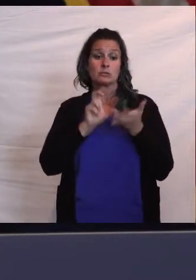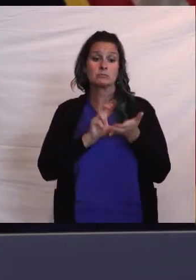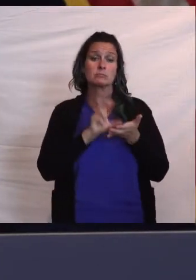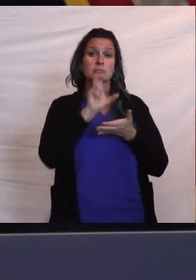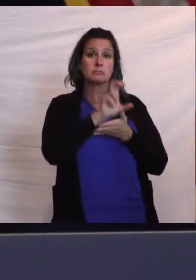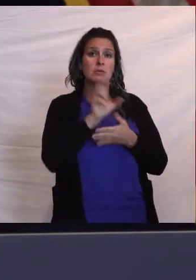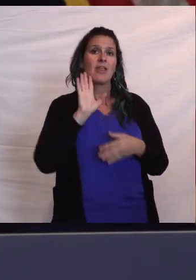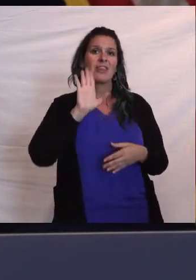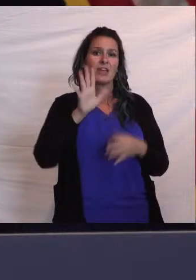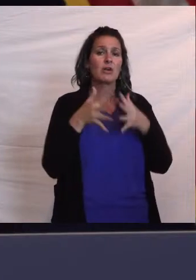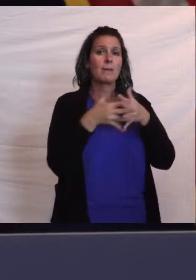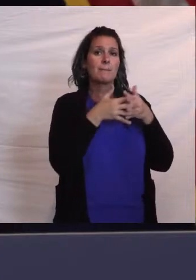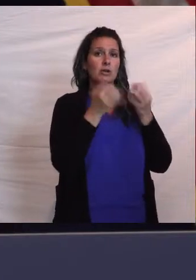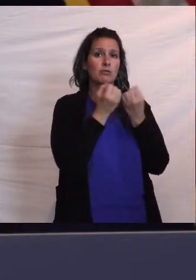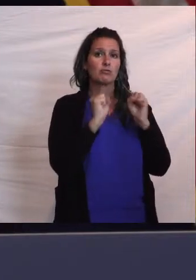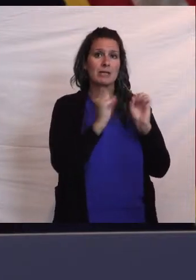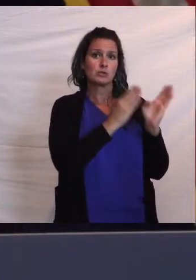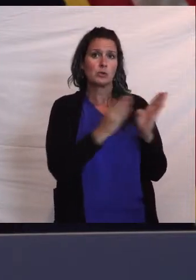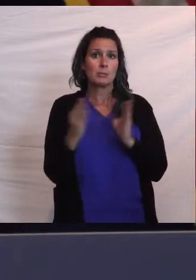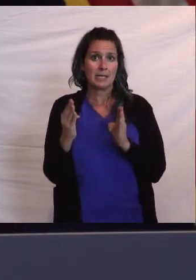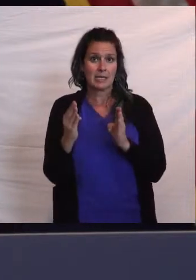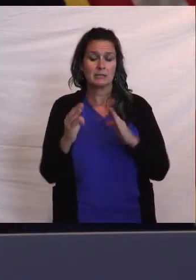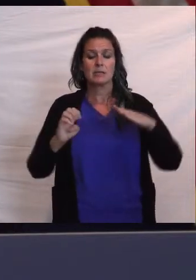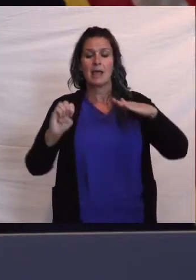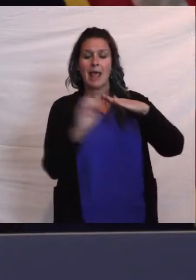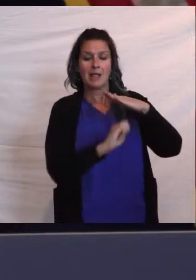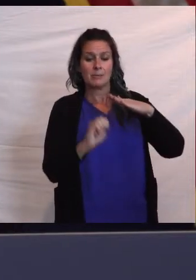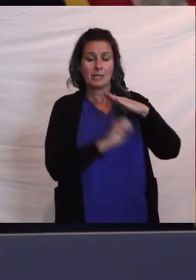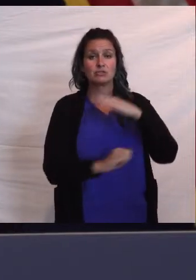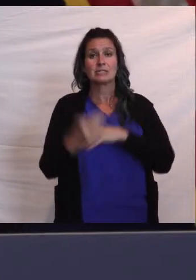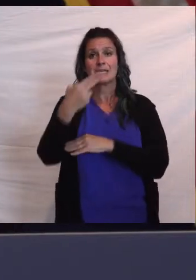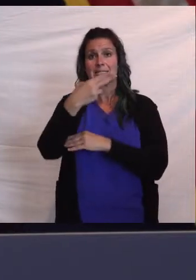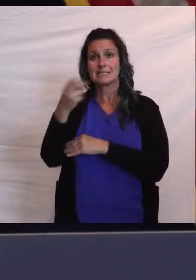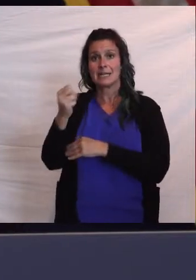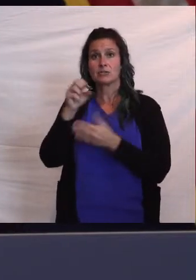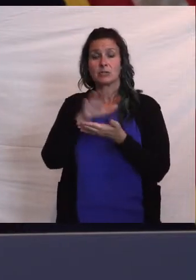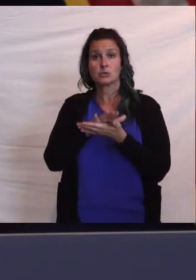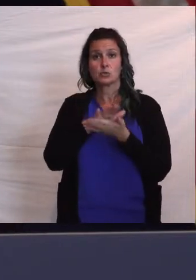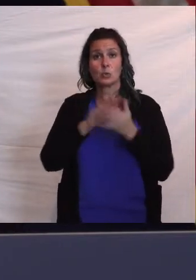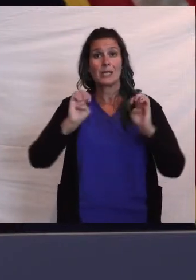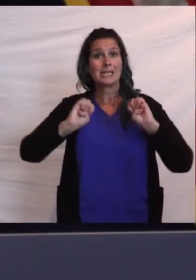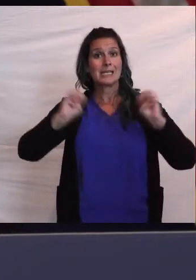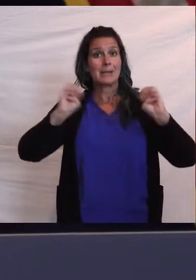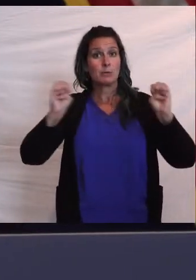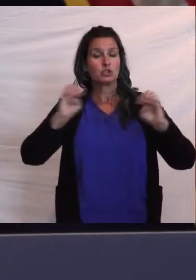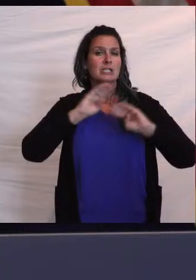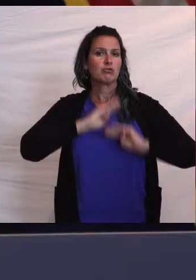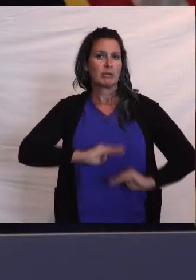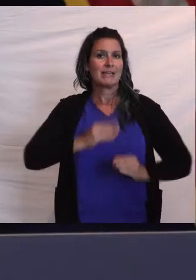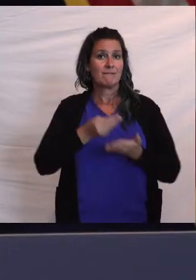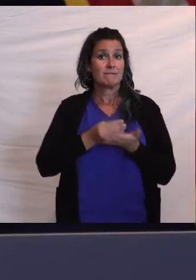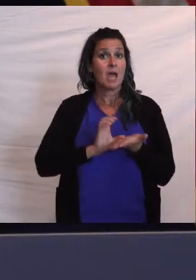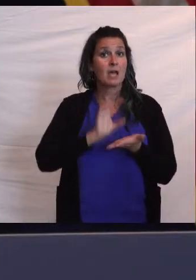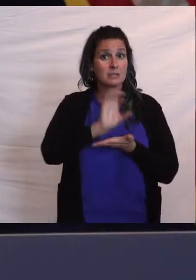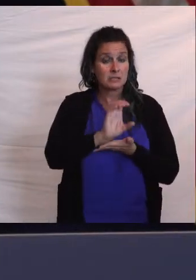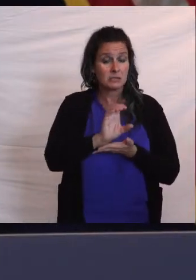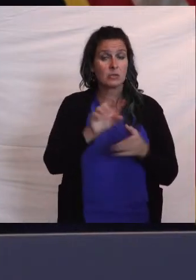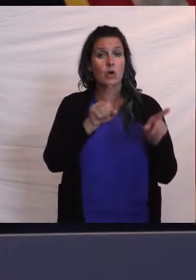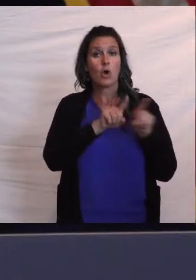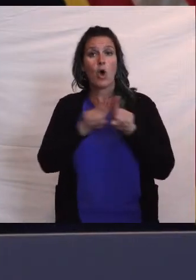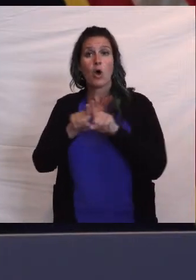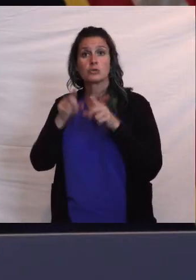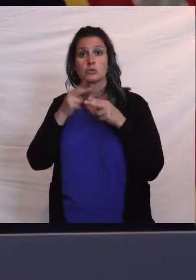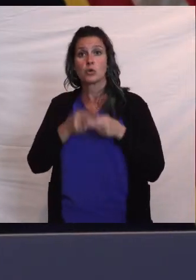their American Rescue Plan Elementary and Secondary School Emergency Relief Funds, also known